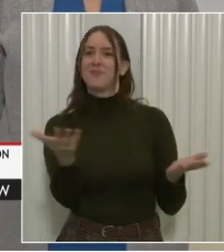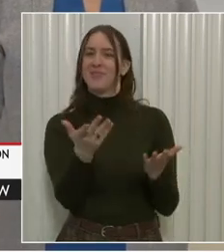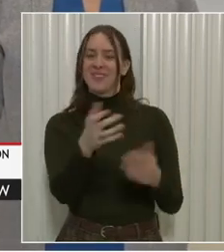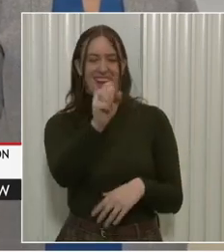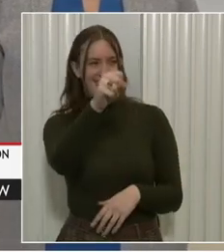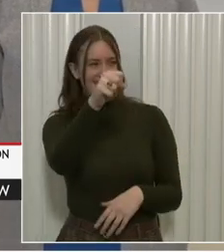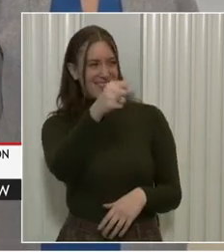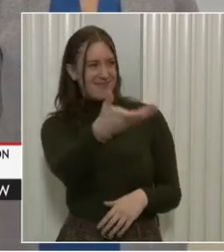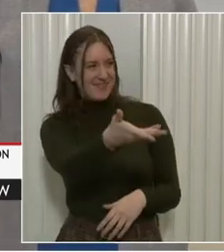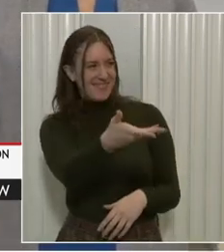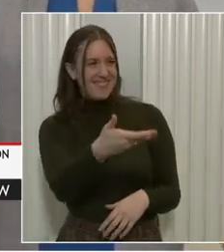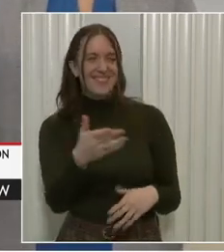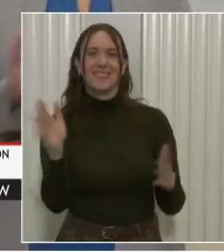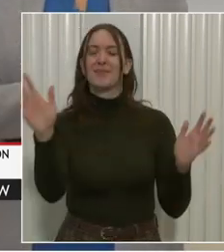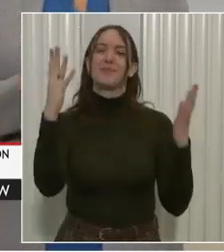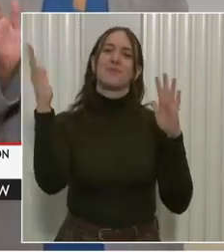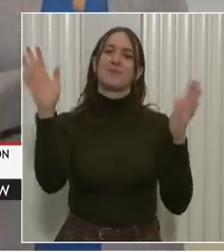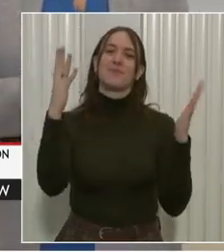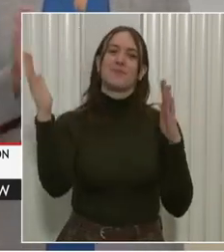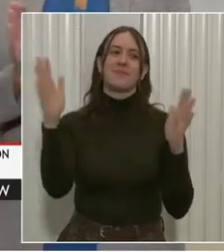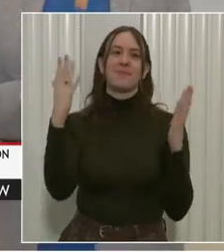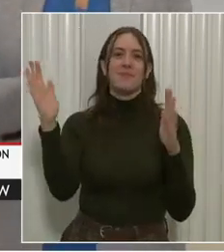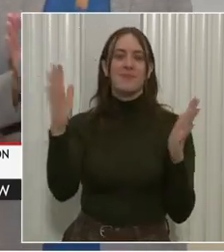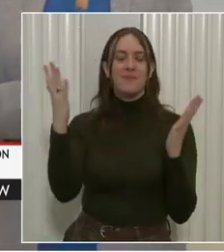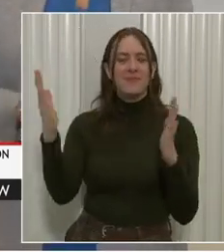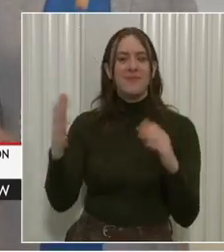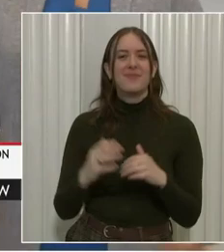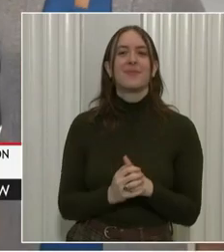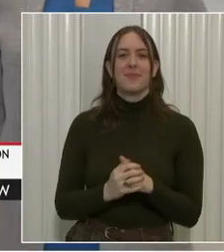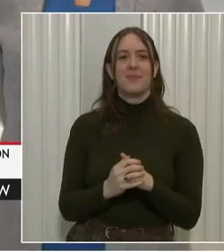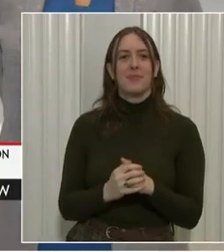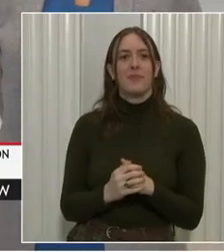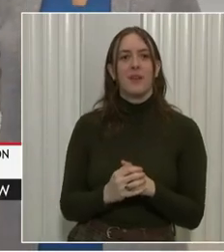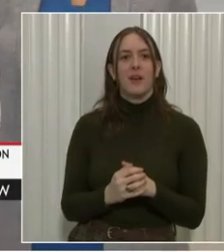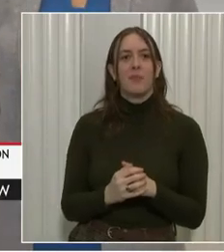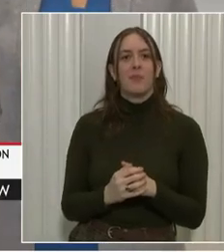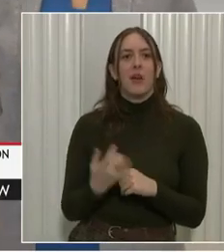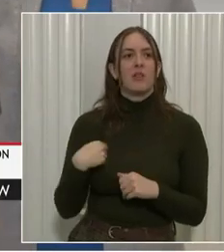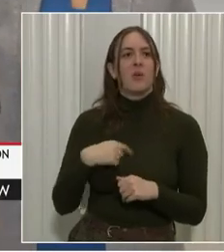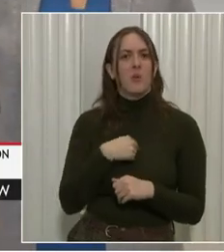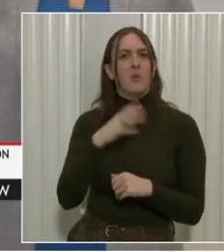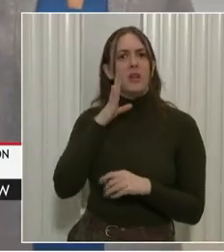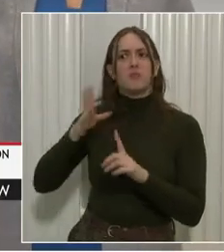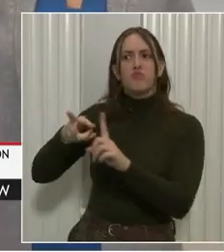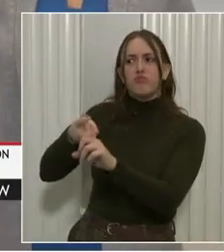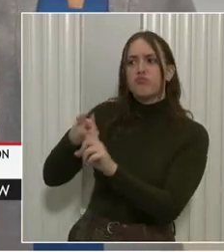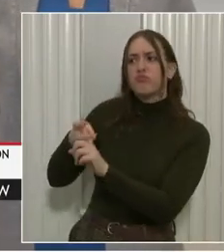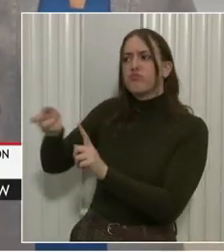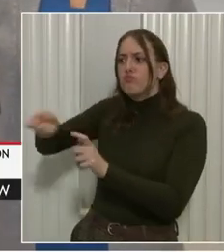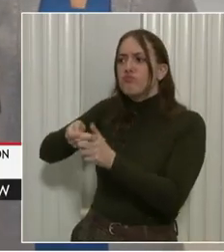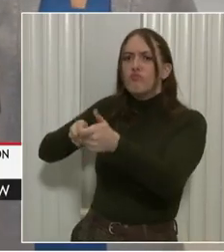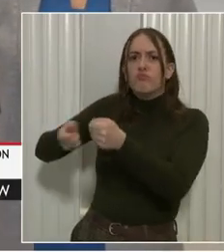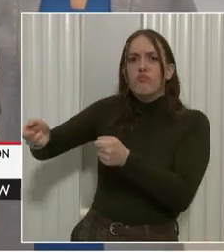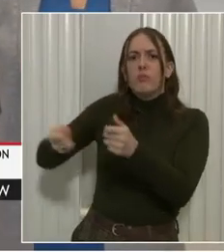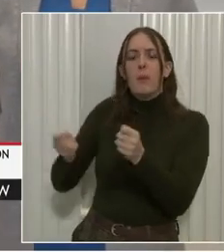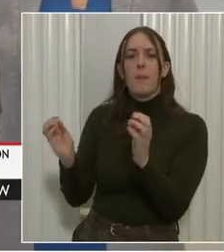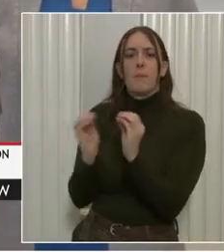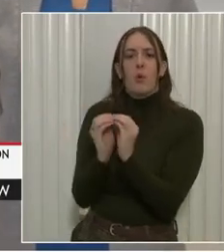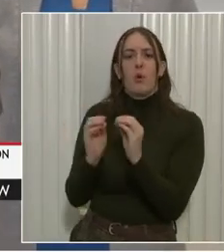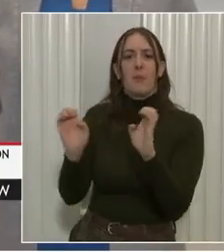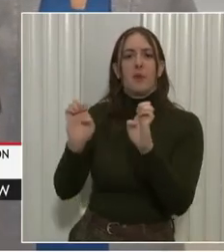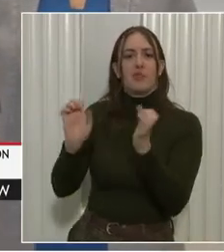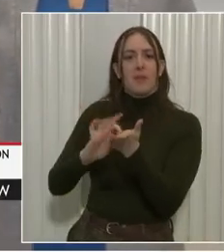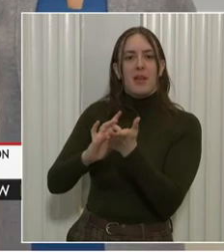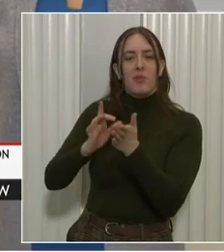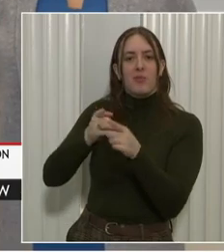So we're going to grow our own paramedics for the first time in a long time. and get more paramedics that way. Because